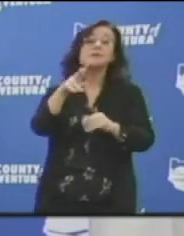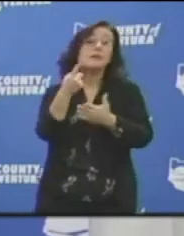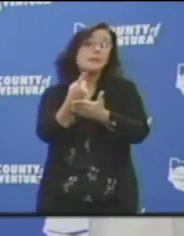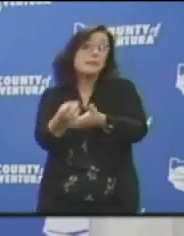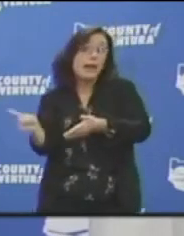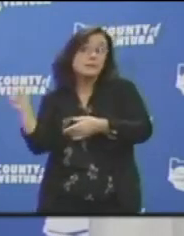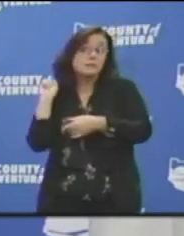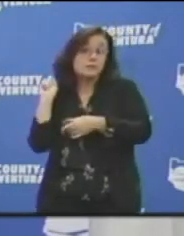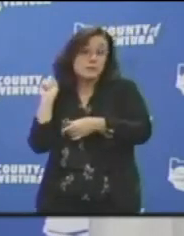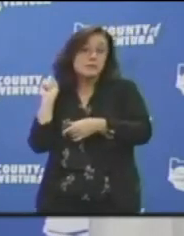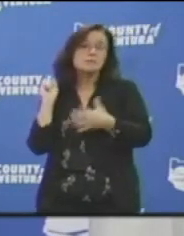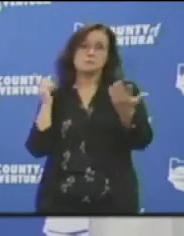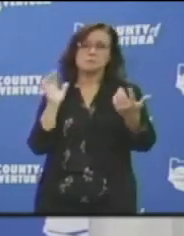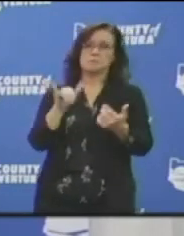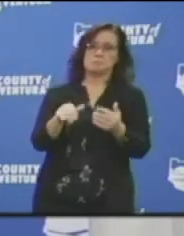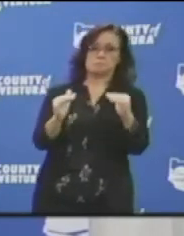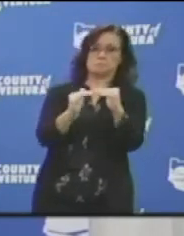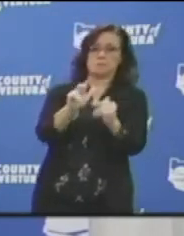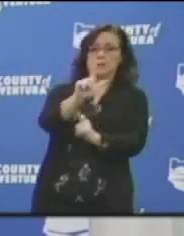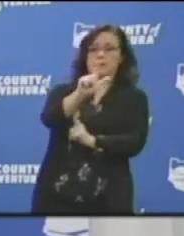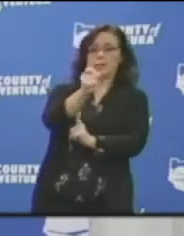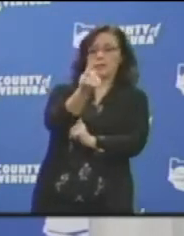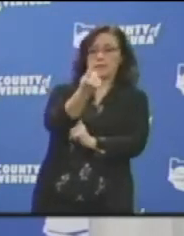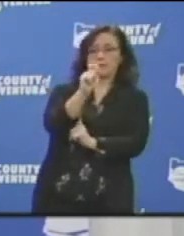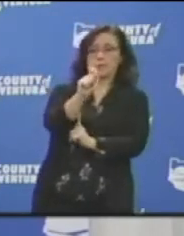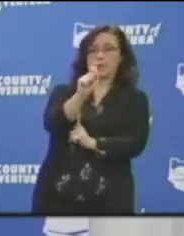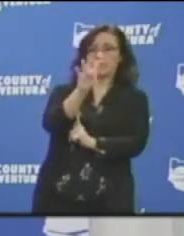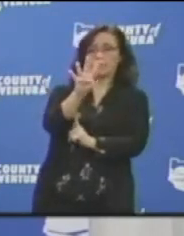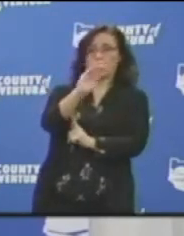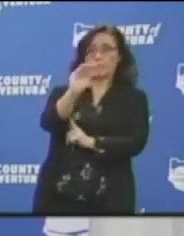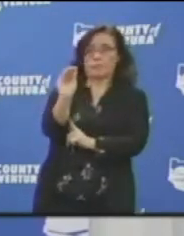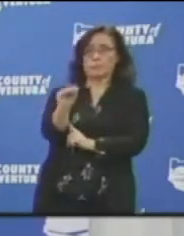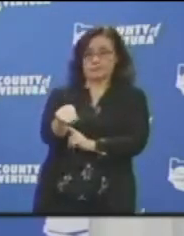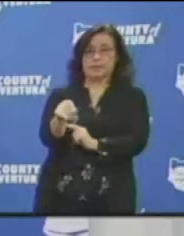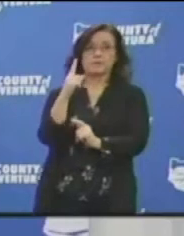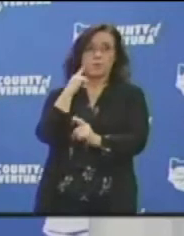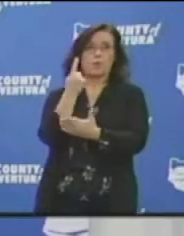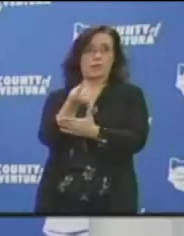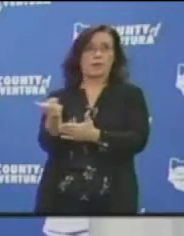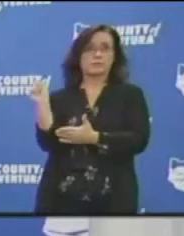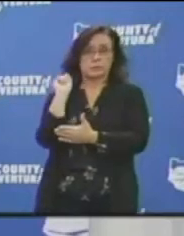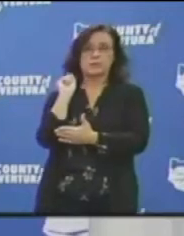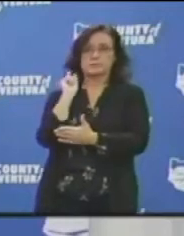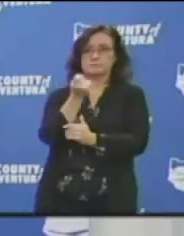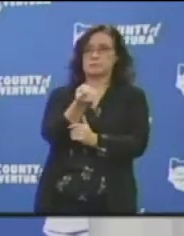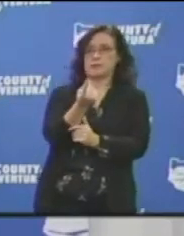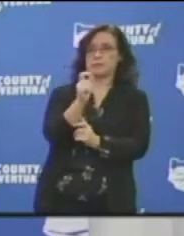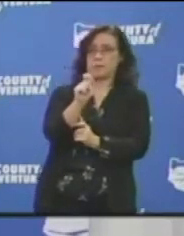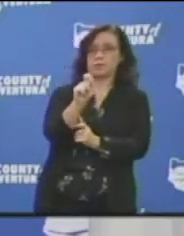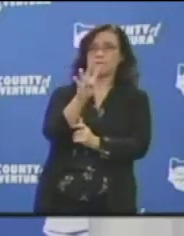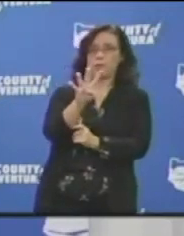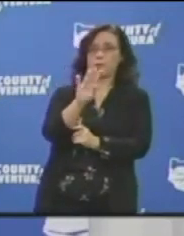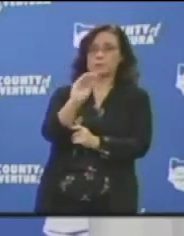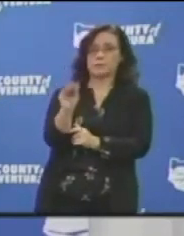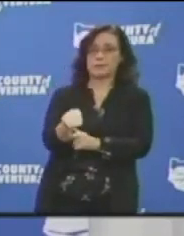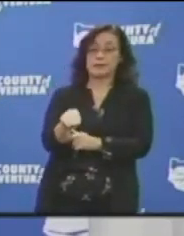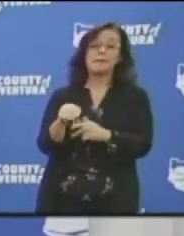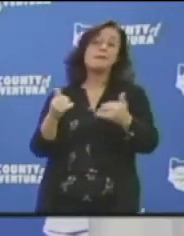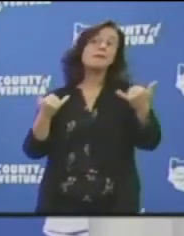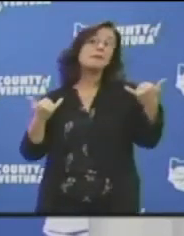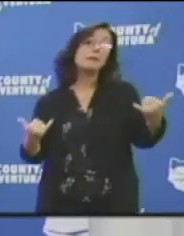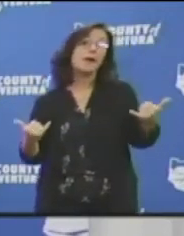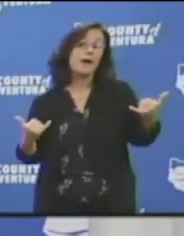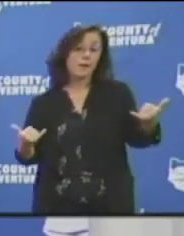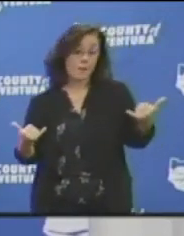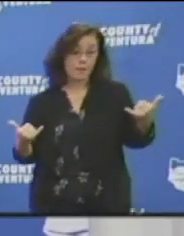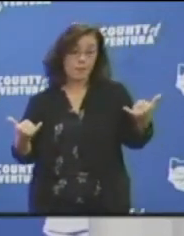was 11.4% on a daily basis for that week. And today, 1 point on the curve, again,